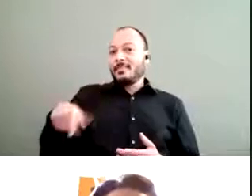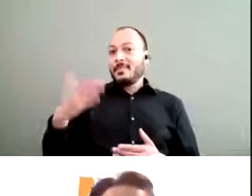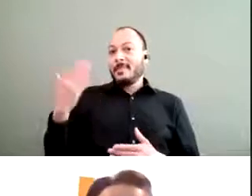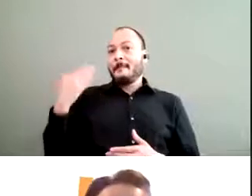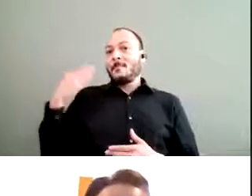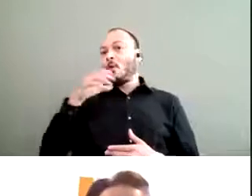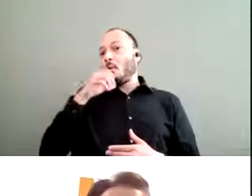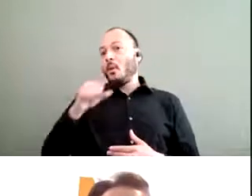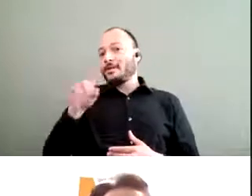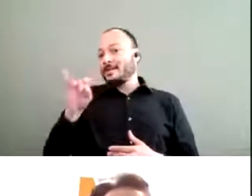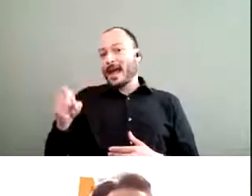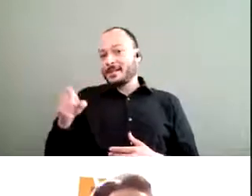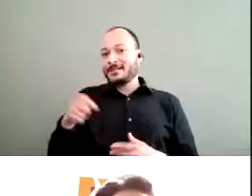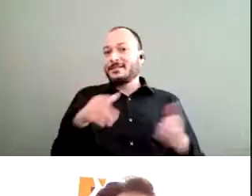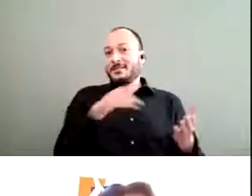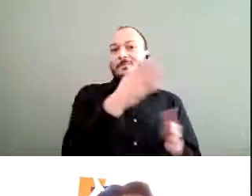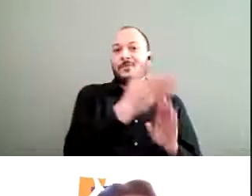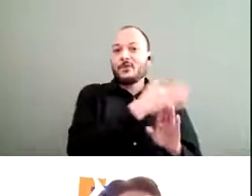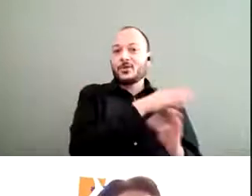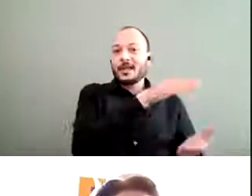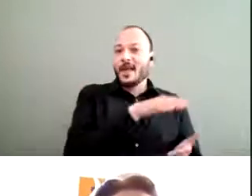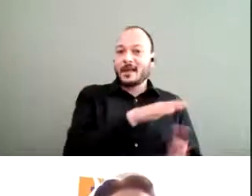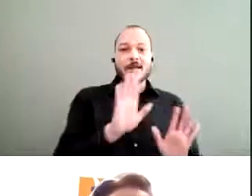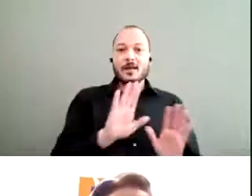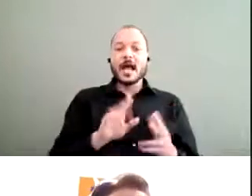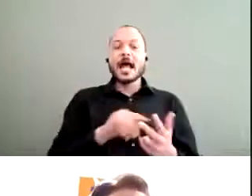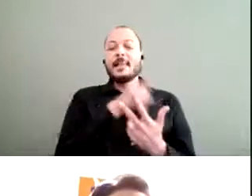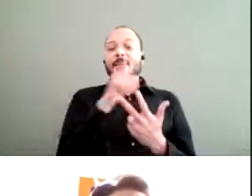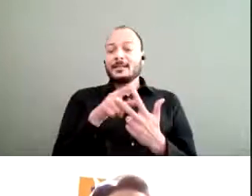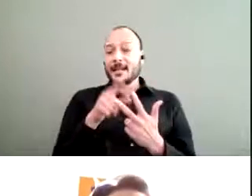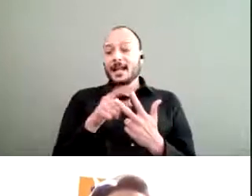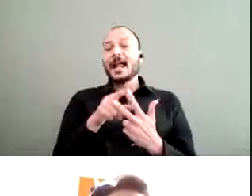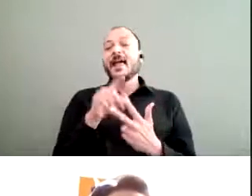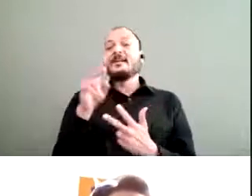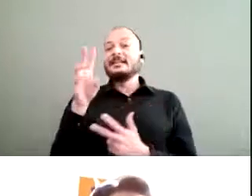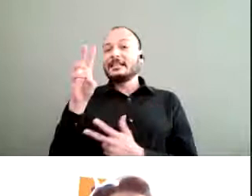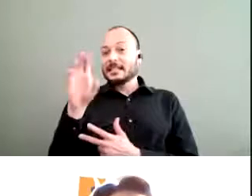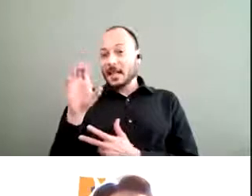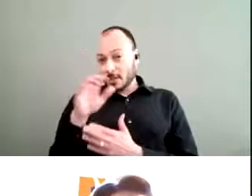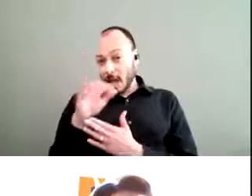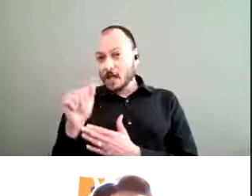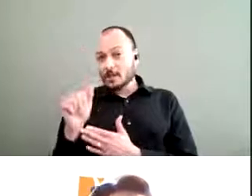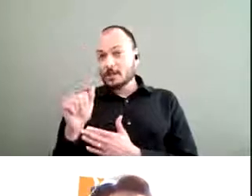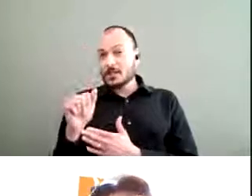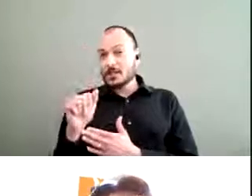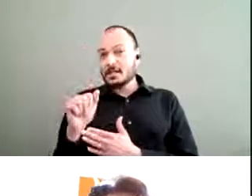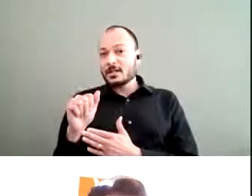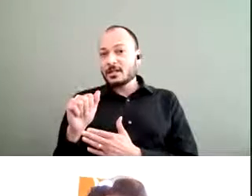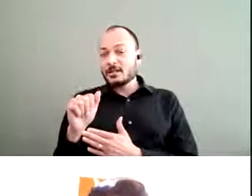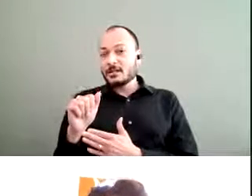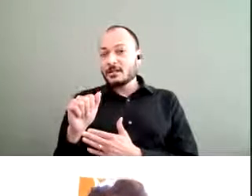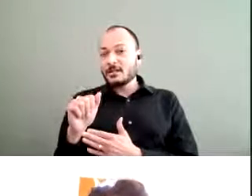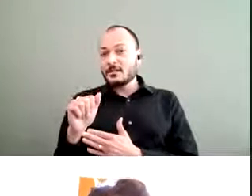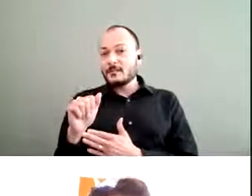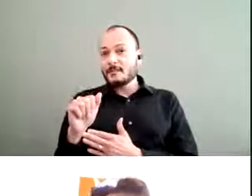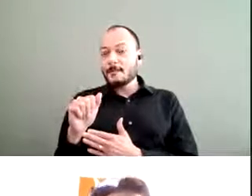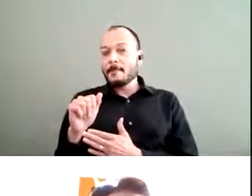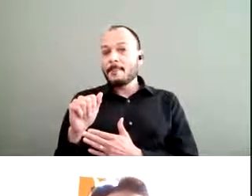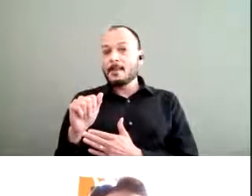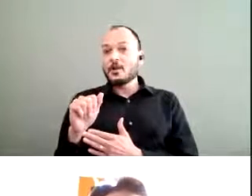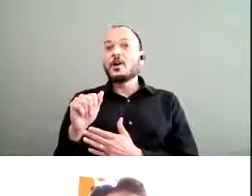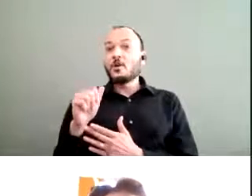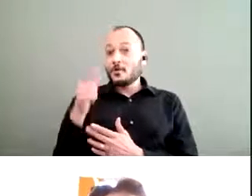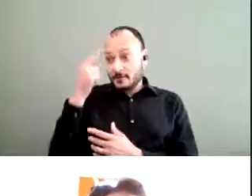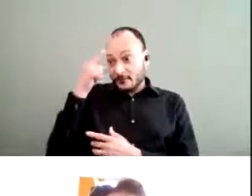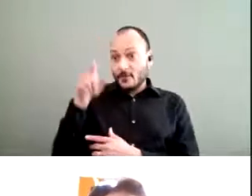the $600 was subject to offset. So a lot of people, instead of receiving the $600,